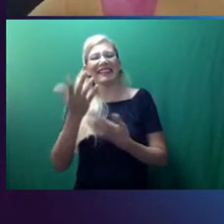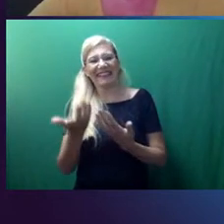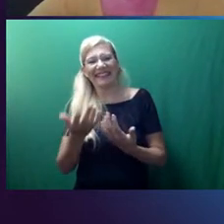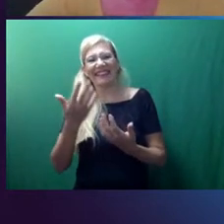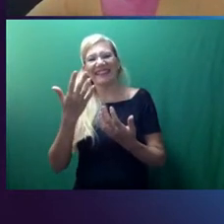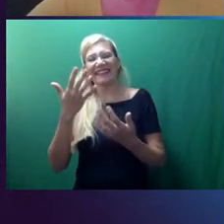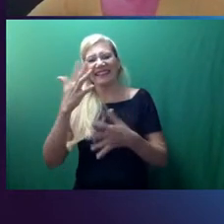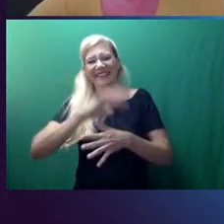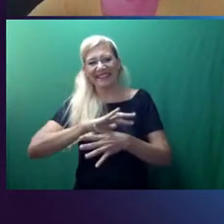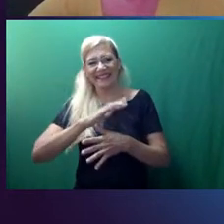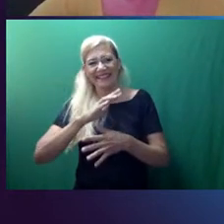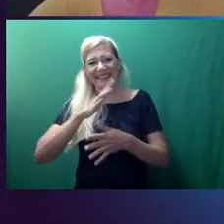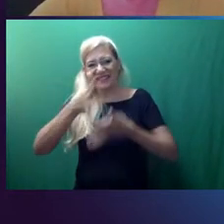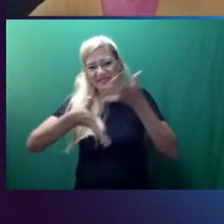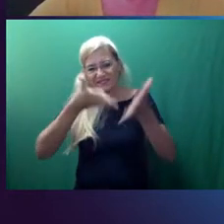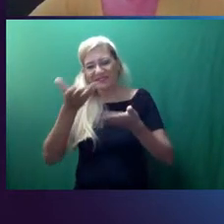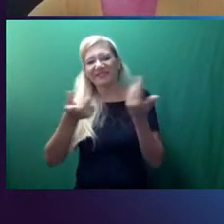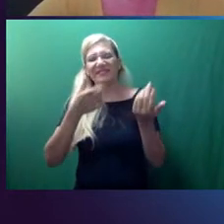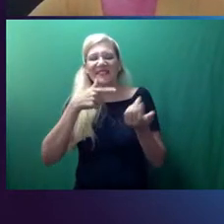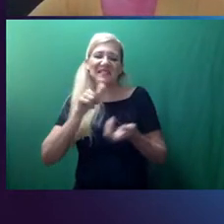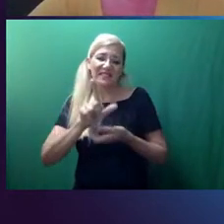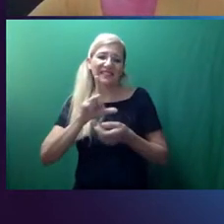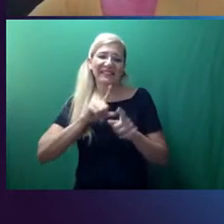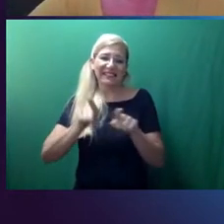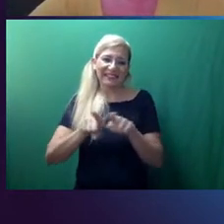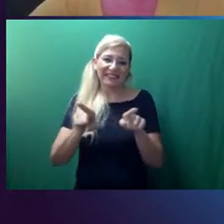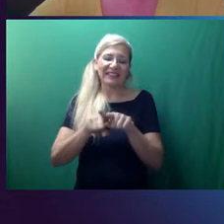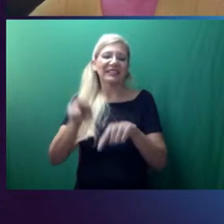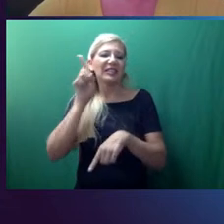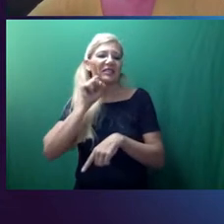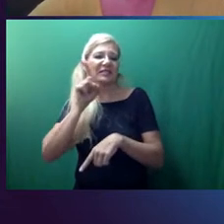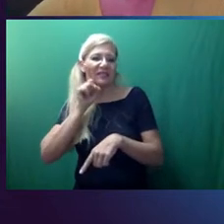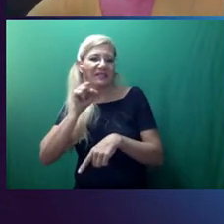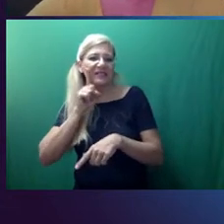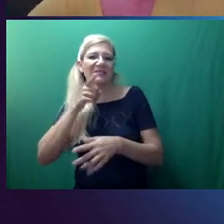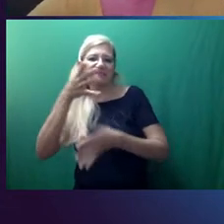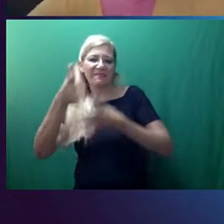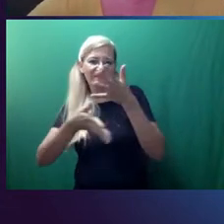that's here in the US, we call American Sign Language, ASL.